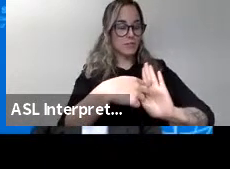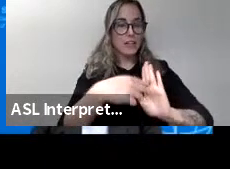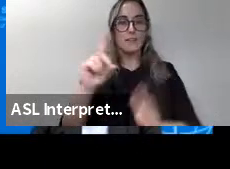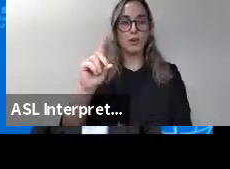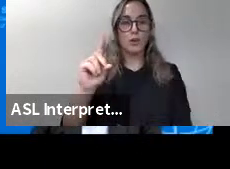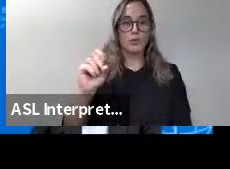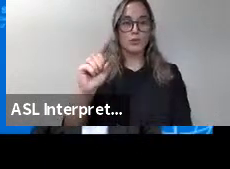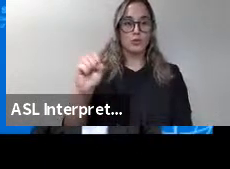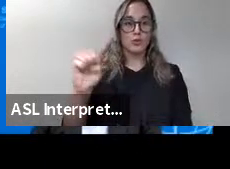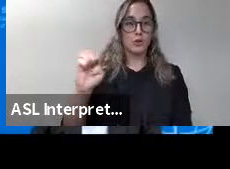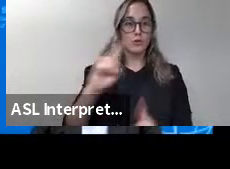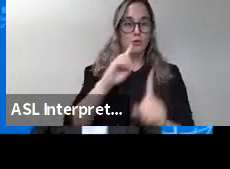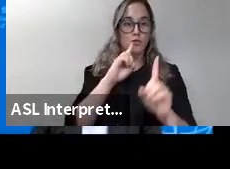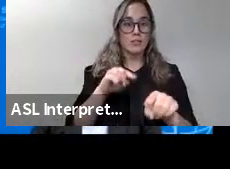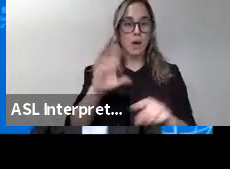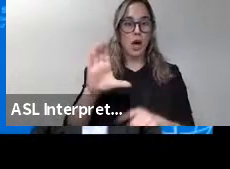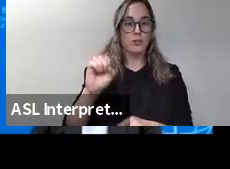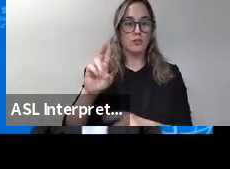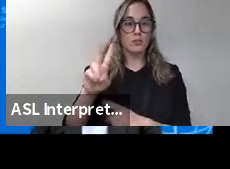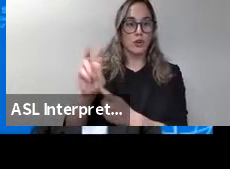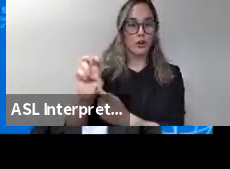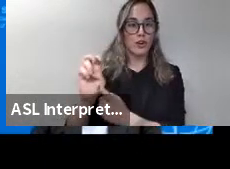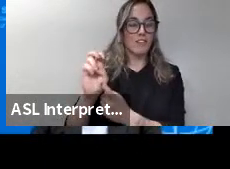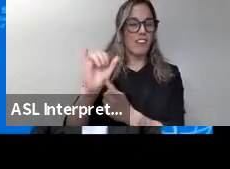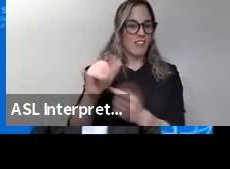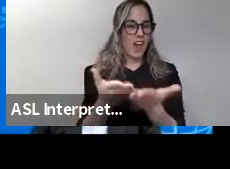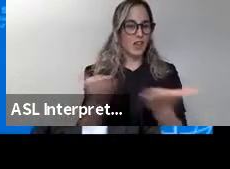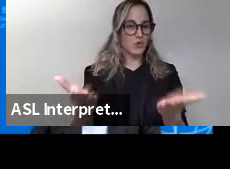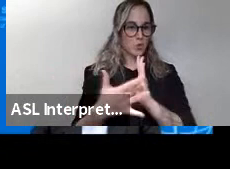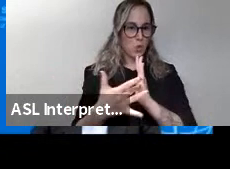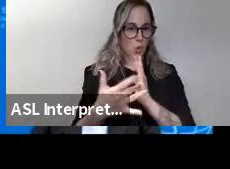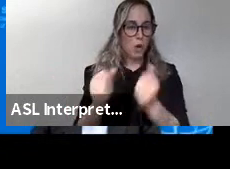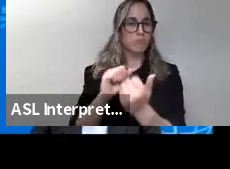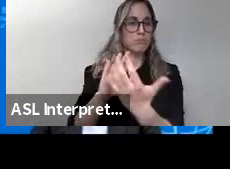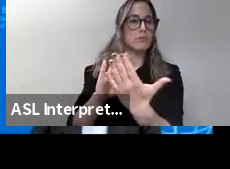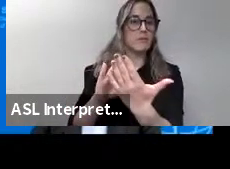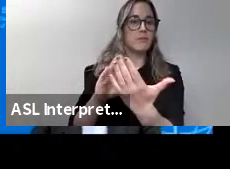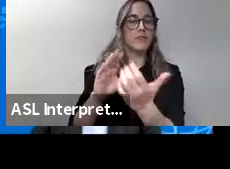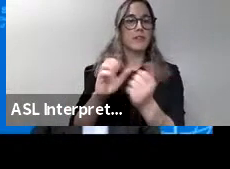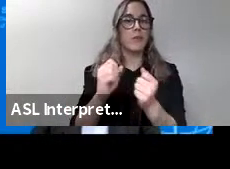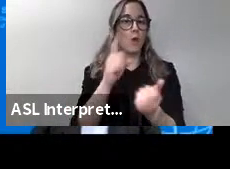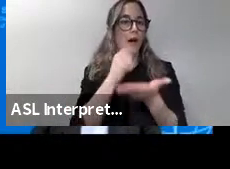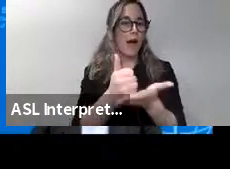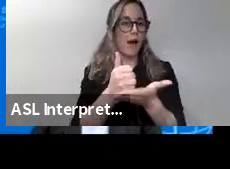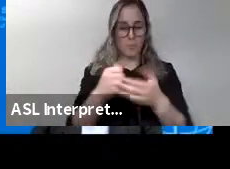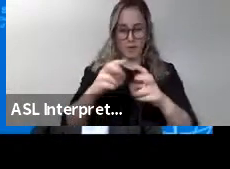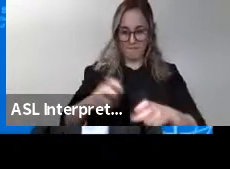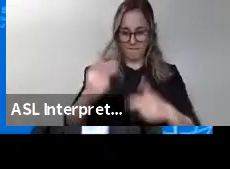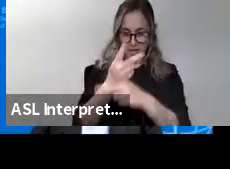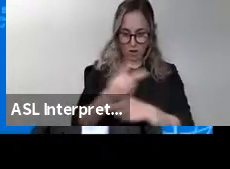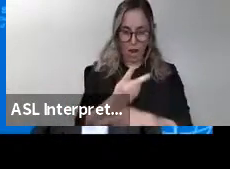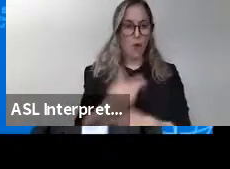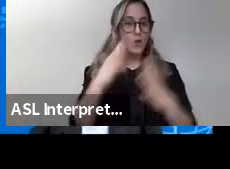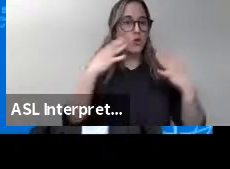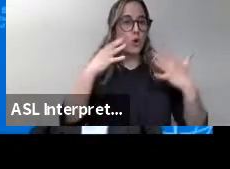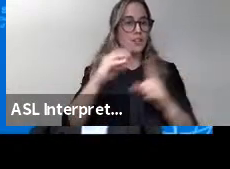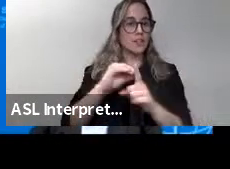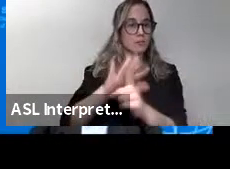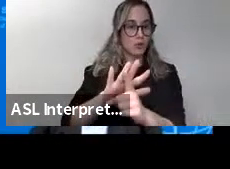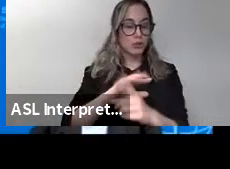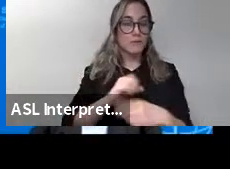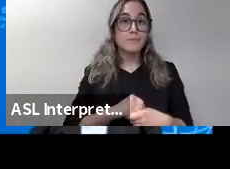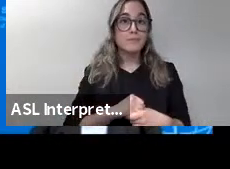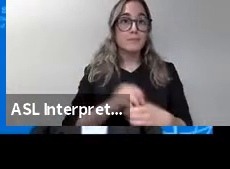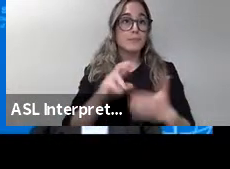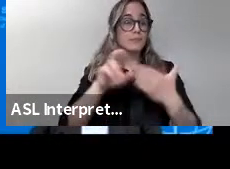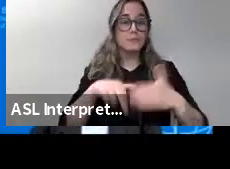curve, which is a tool that establishes the relationship between annoyance and noise exposure. The results of the survey show